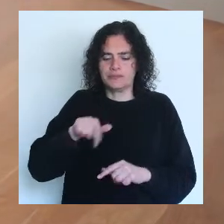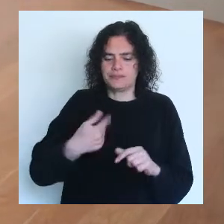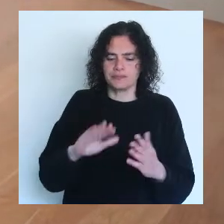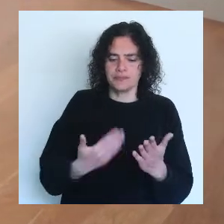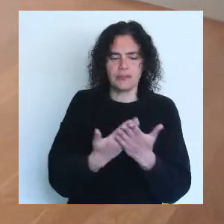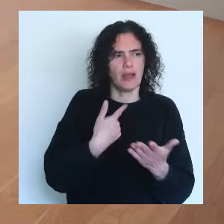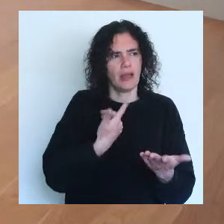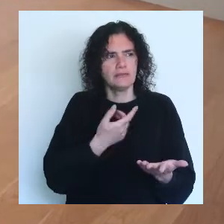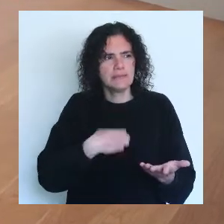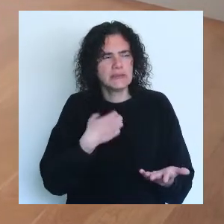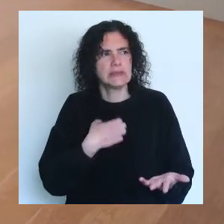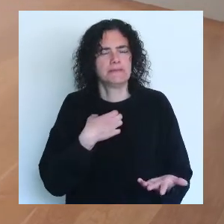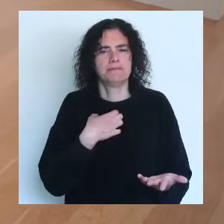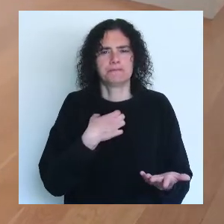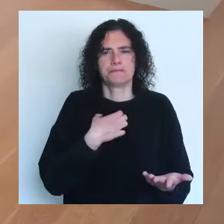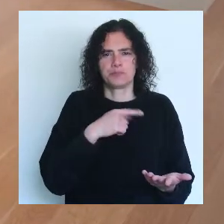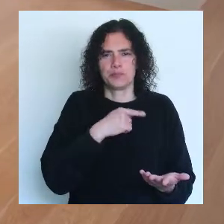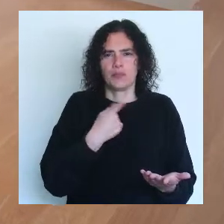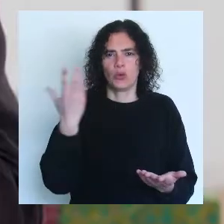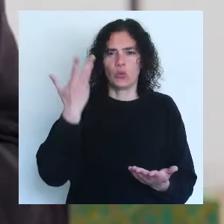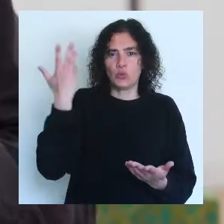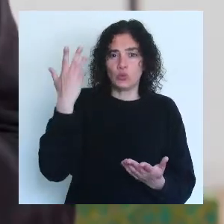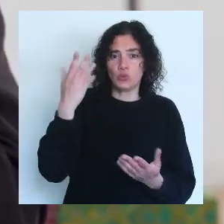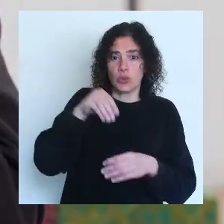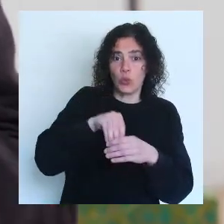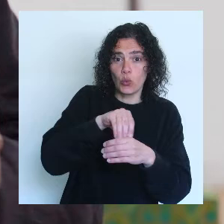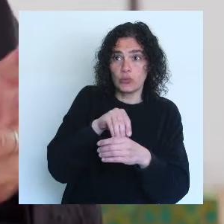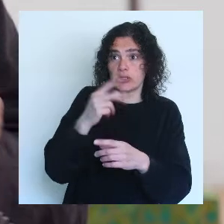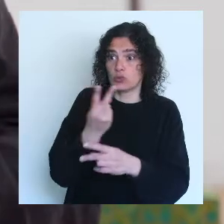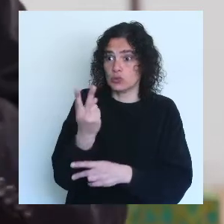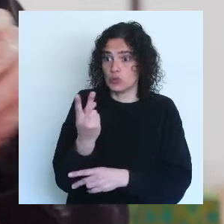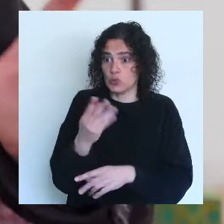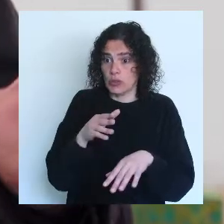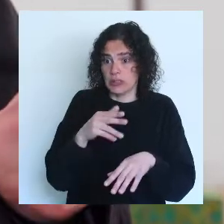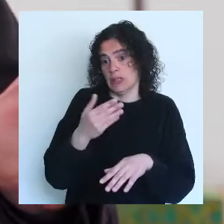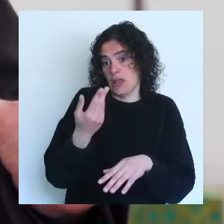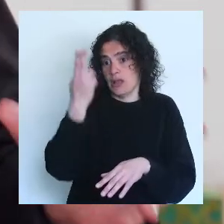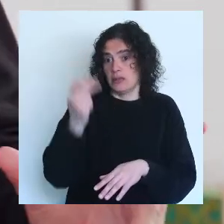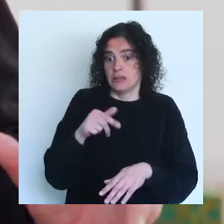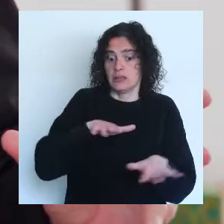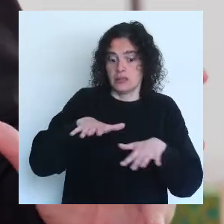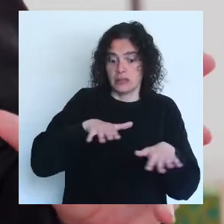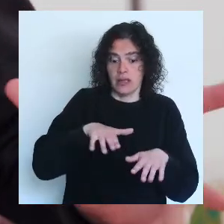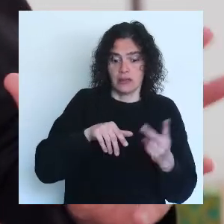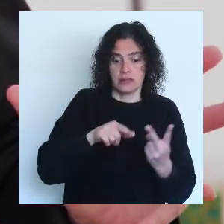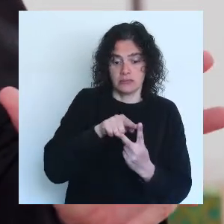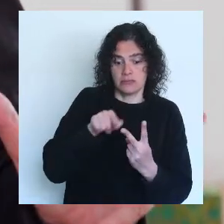Pistoletto. So it also gives you a sense of where the cultural context around these artists in Italy.